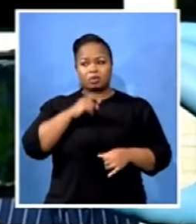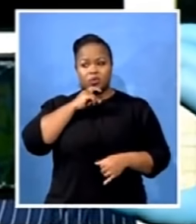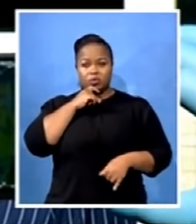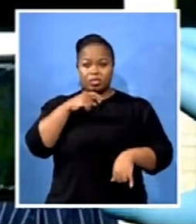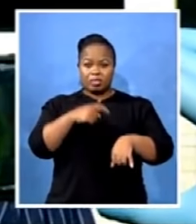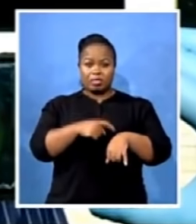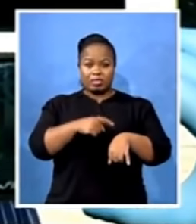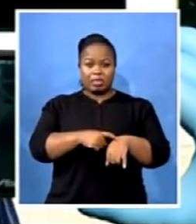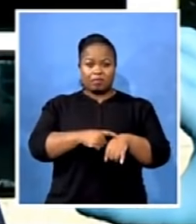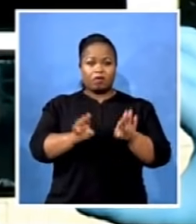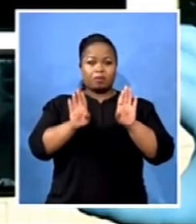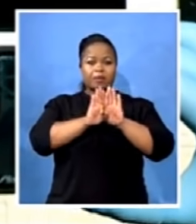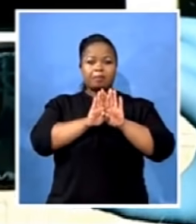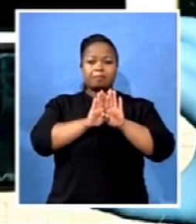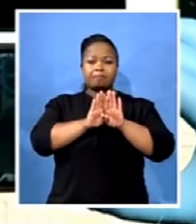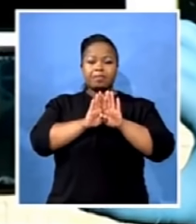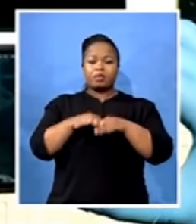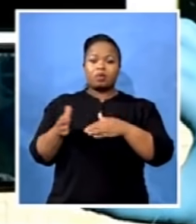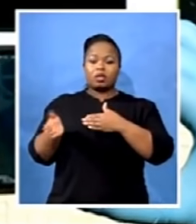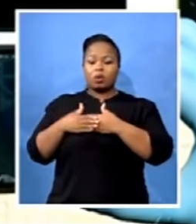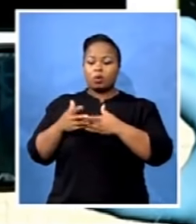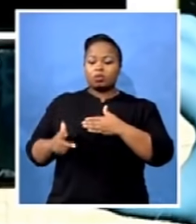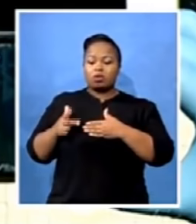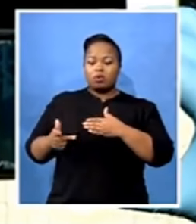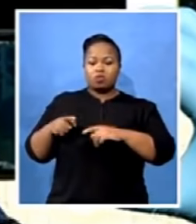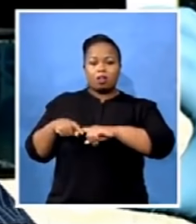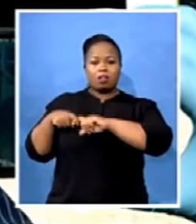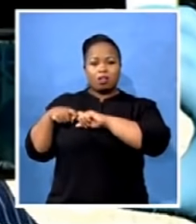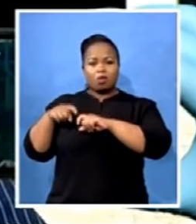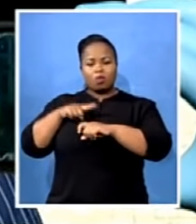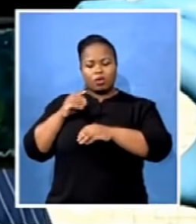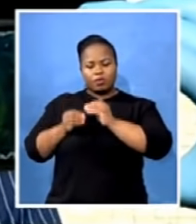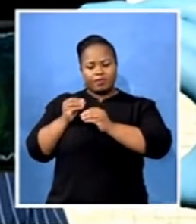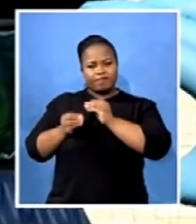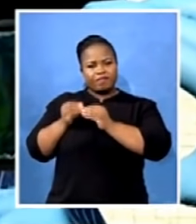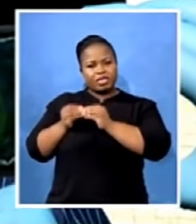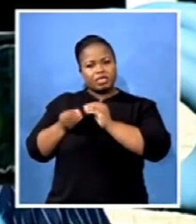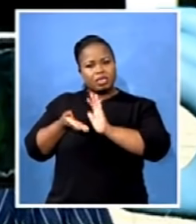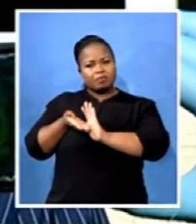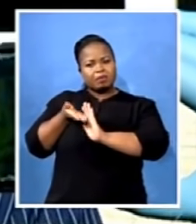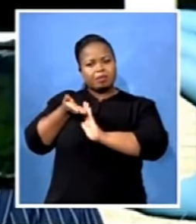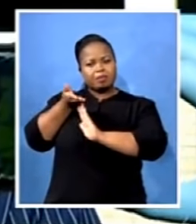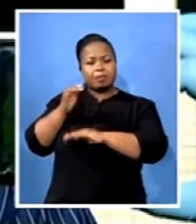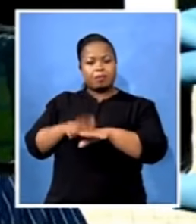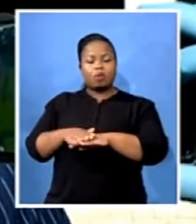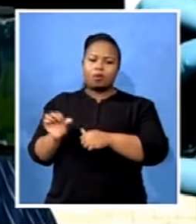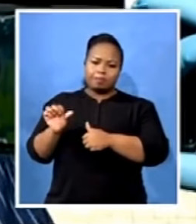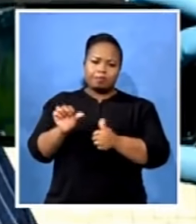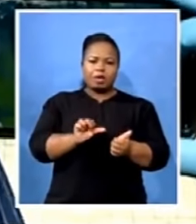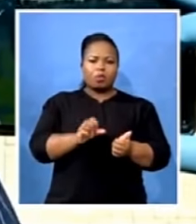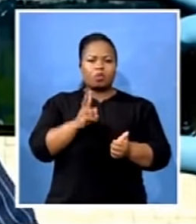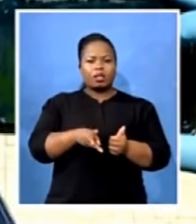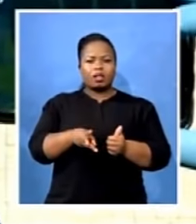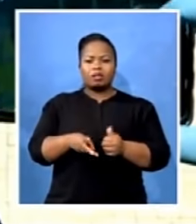the country to upgrade, refurbish, and they will also come back systematically. It will not be